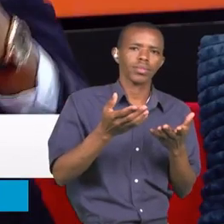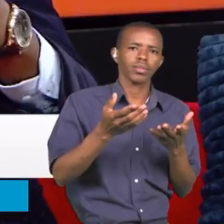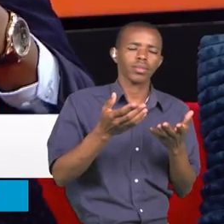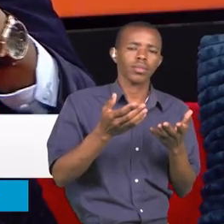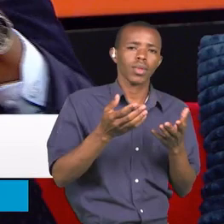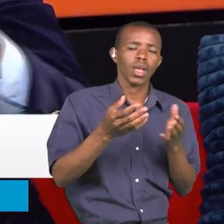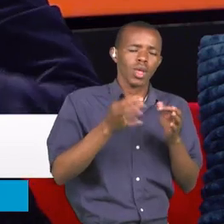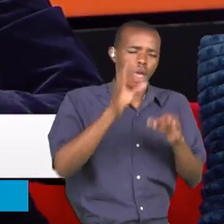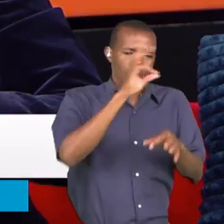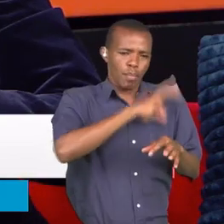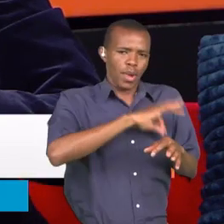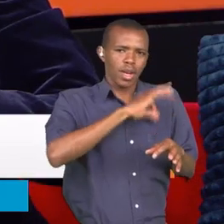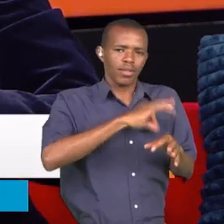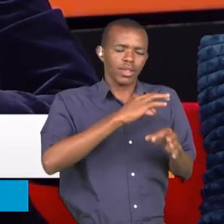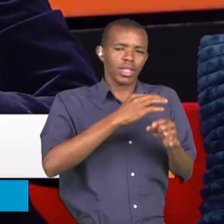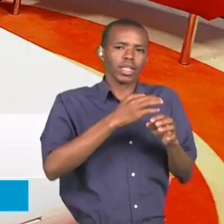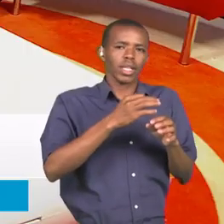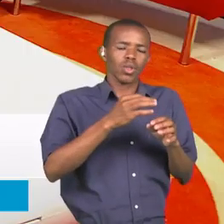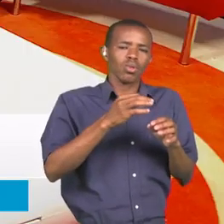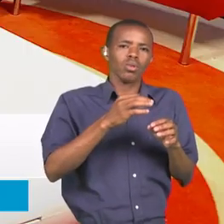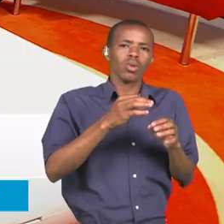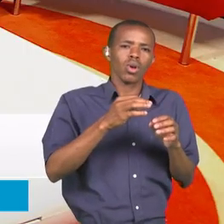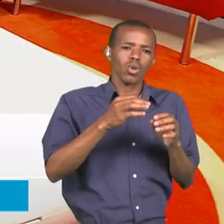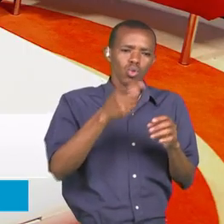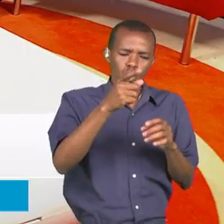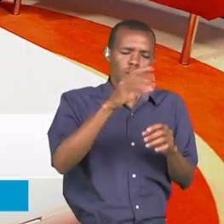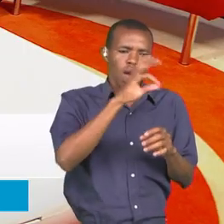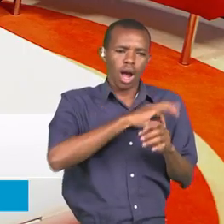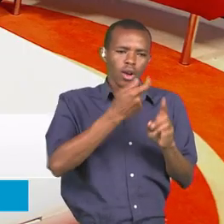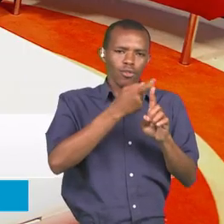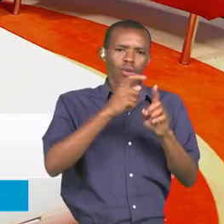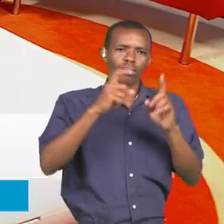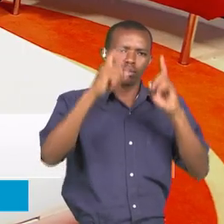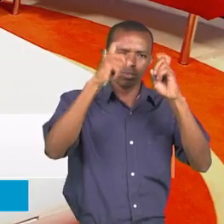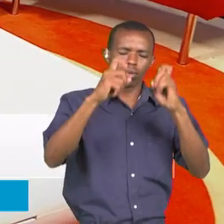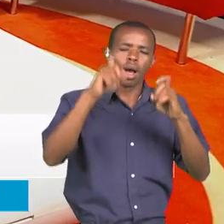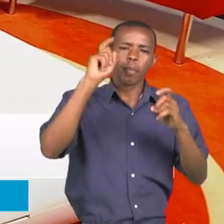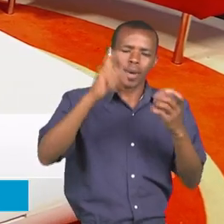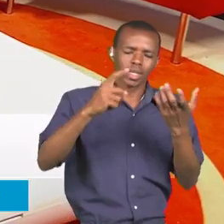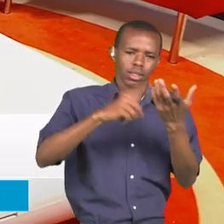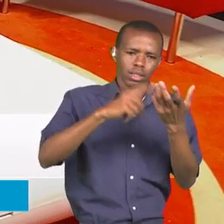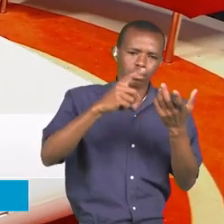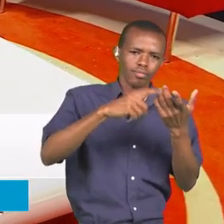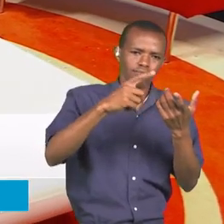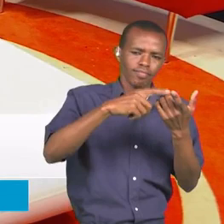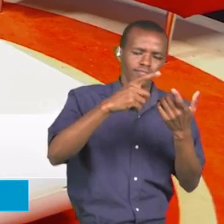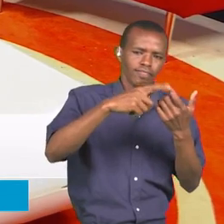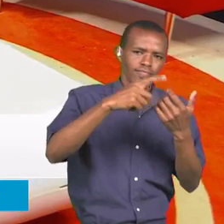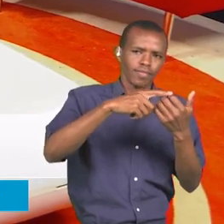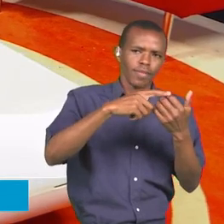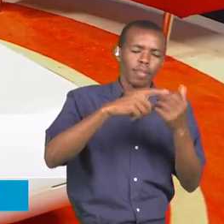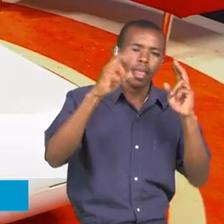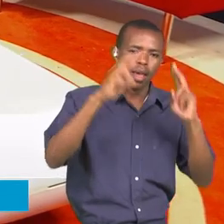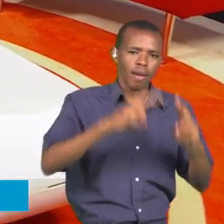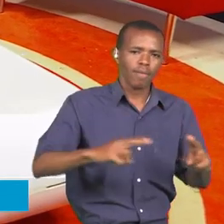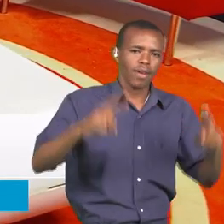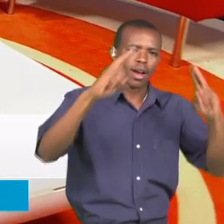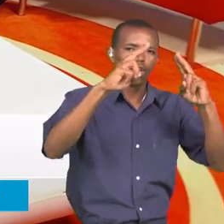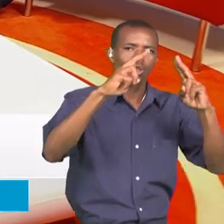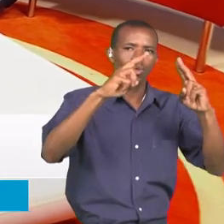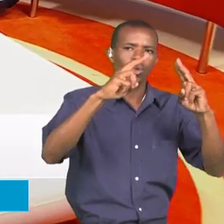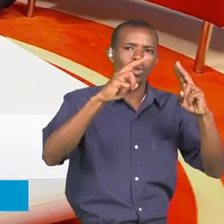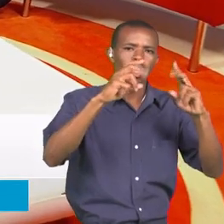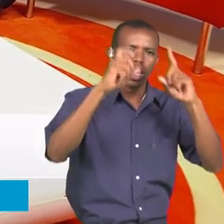You've benefited. You've earned from my image. Yes. So account for it. Account for the value of what